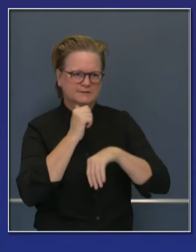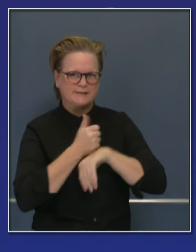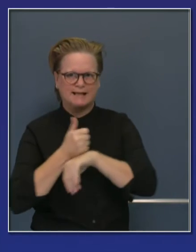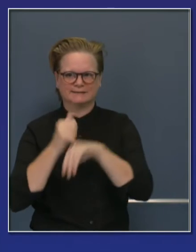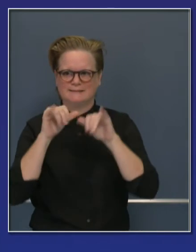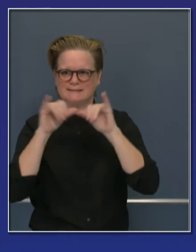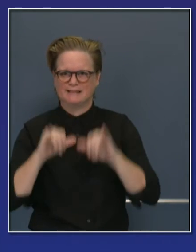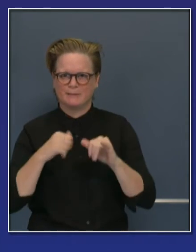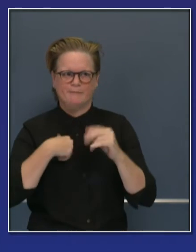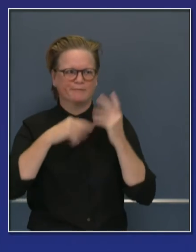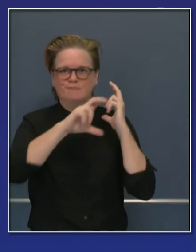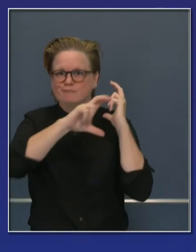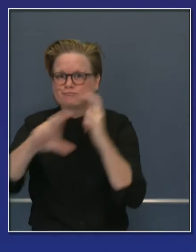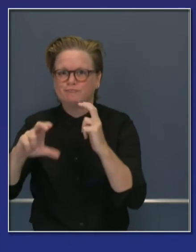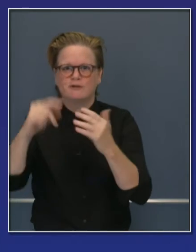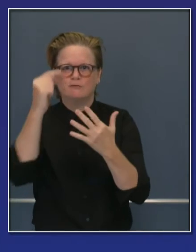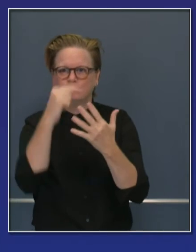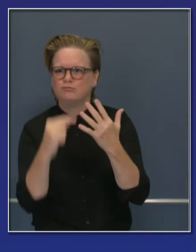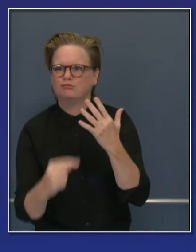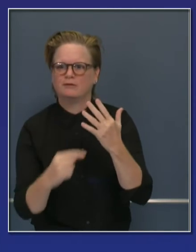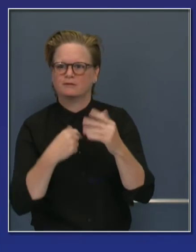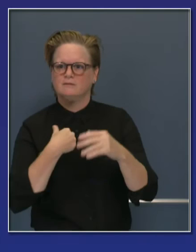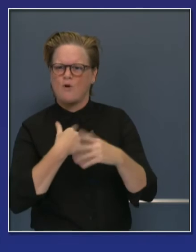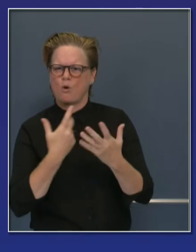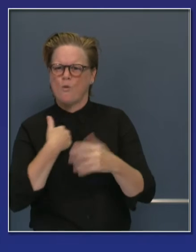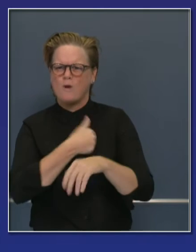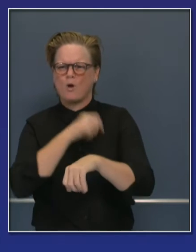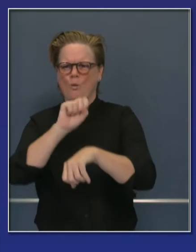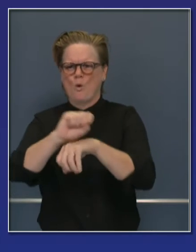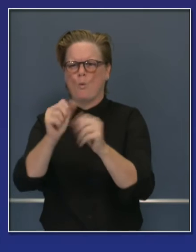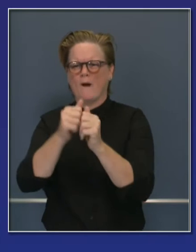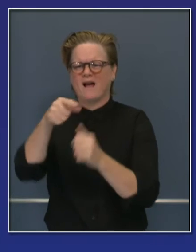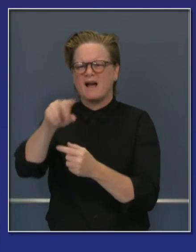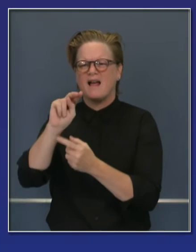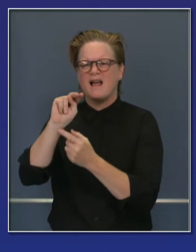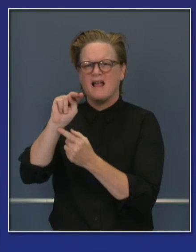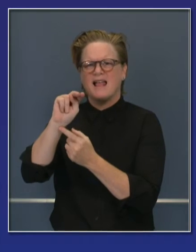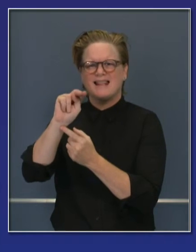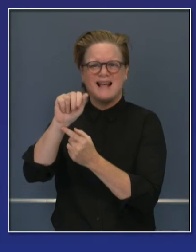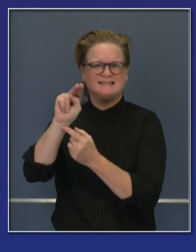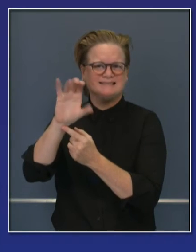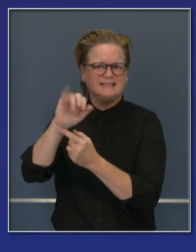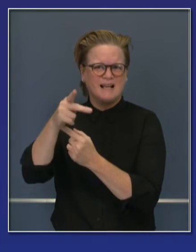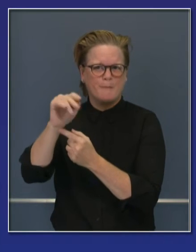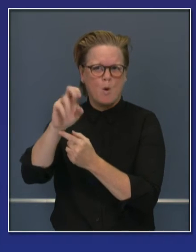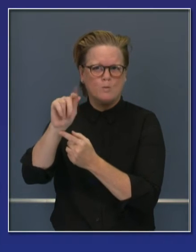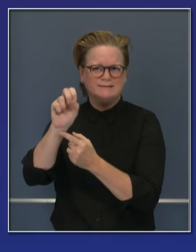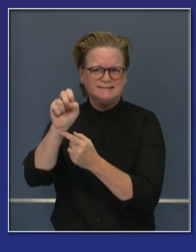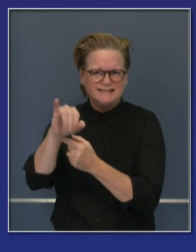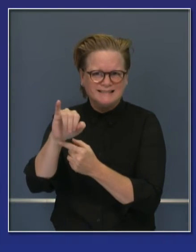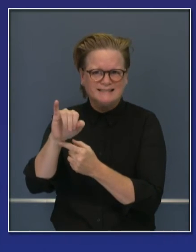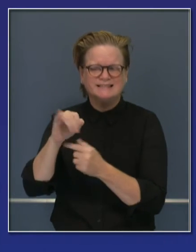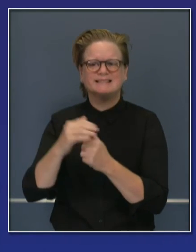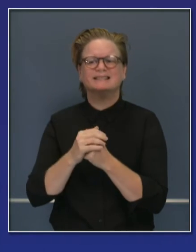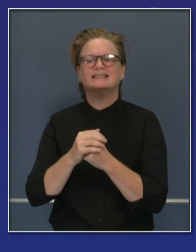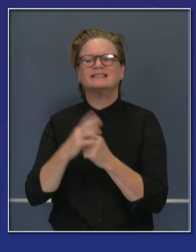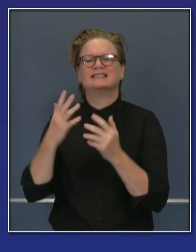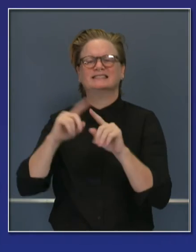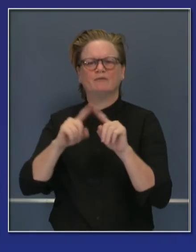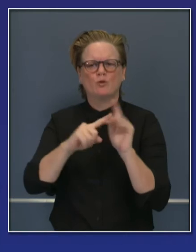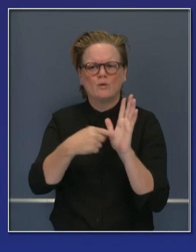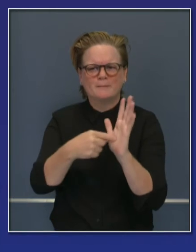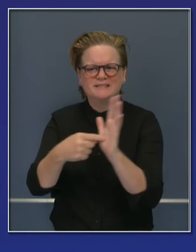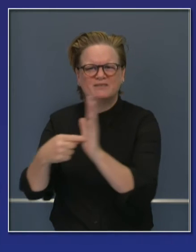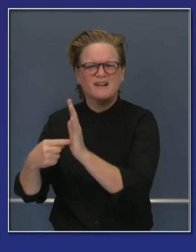her, working with Minority Leader, another California Representative McCarthy, working with our California delegation,